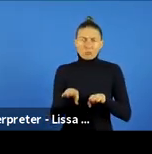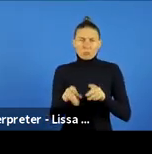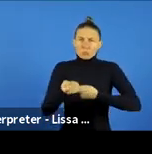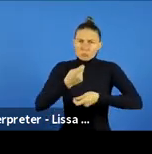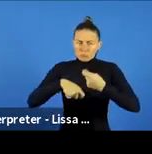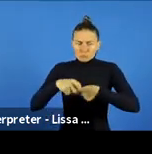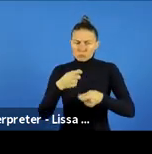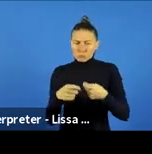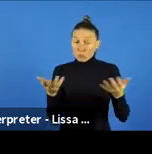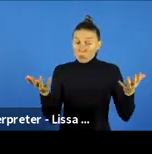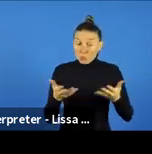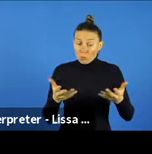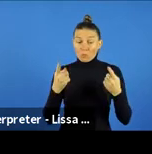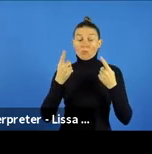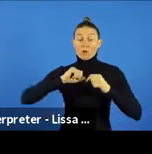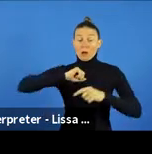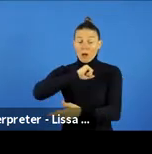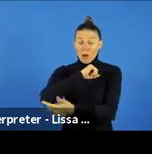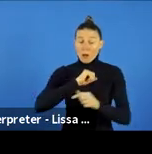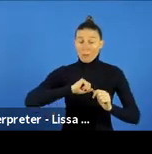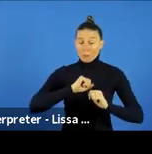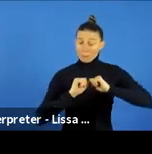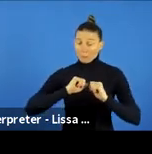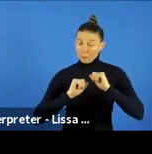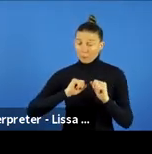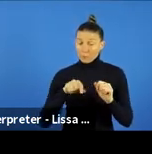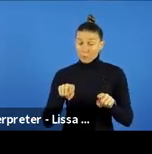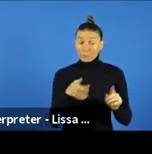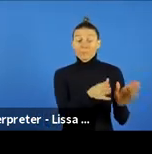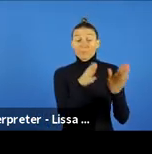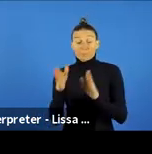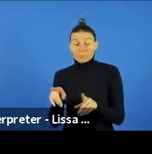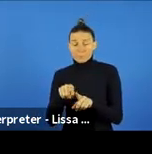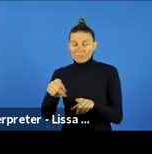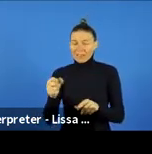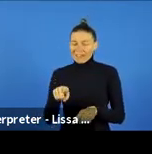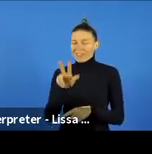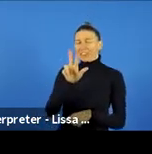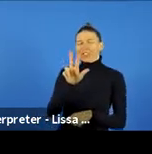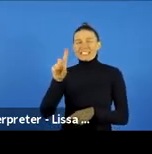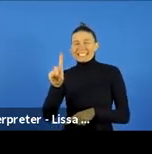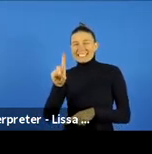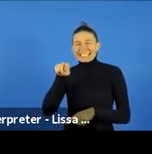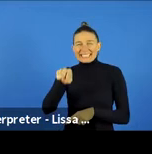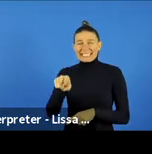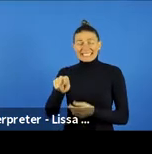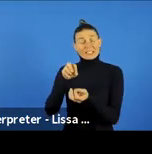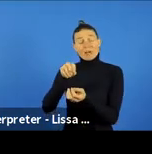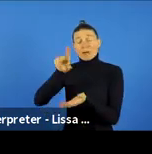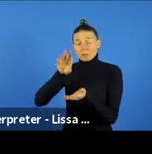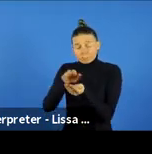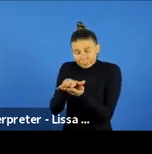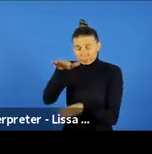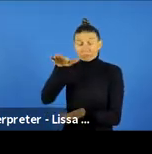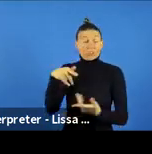levers activated with your arms. It's made with 3D printed technology. That means it's affordable, accessible,